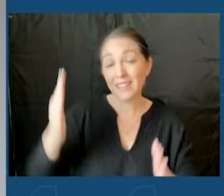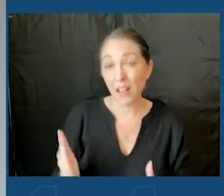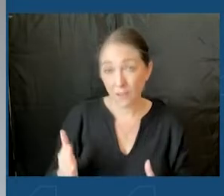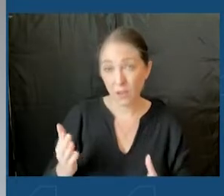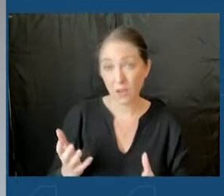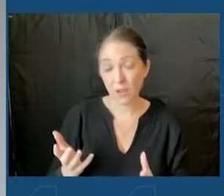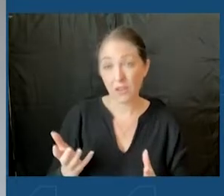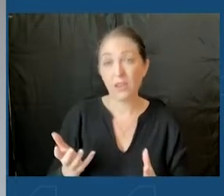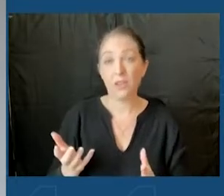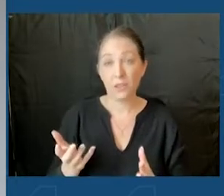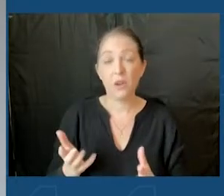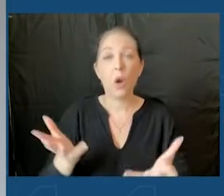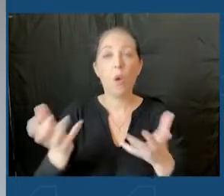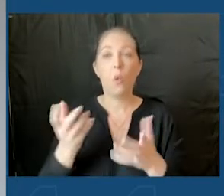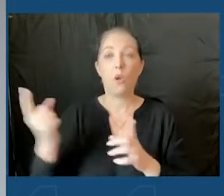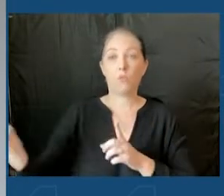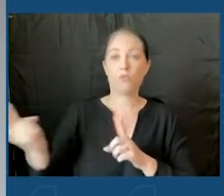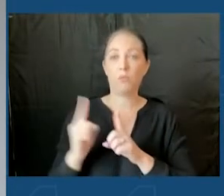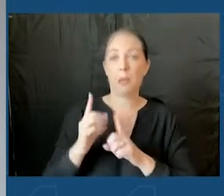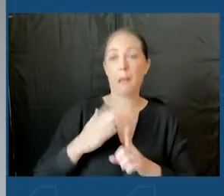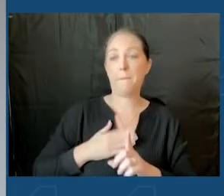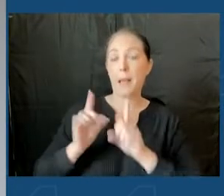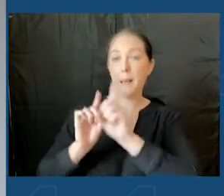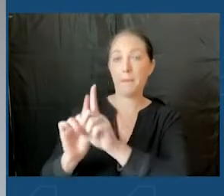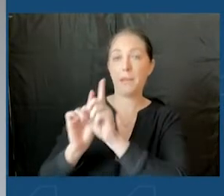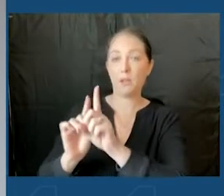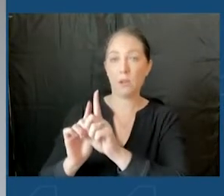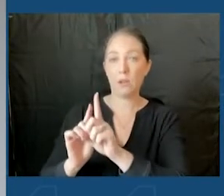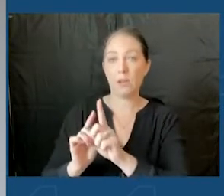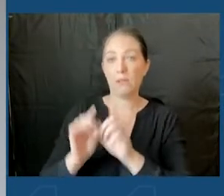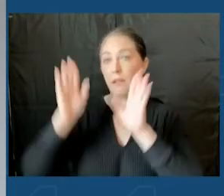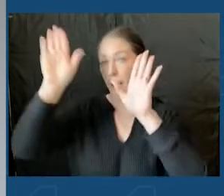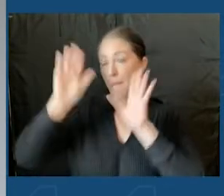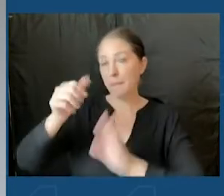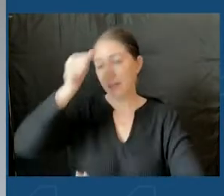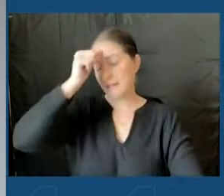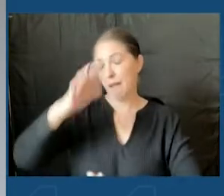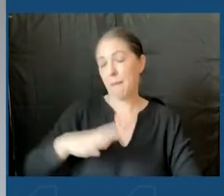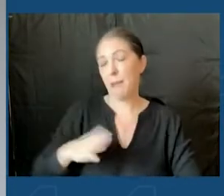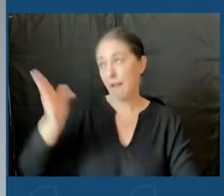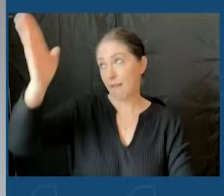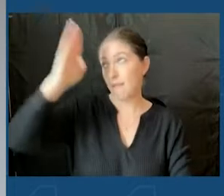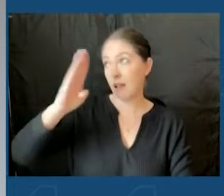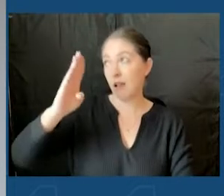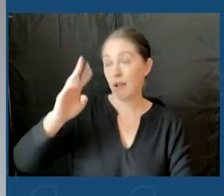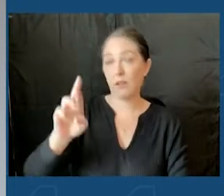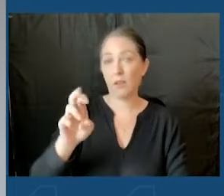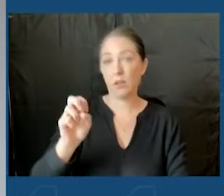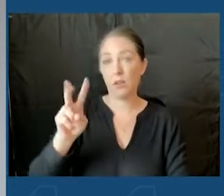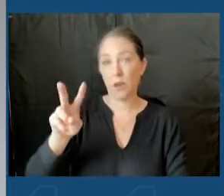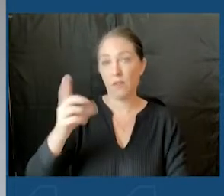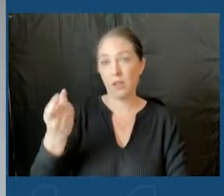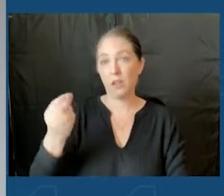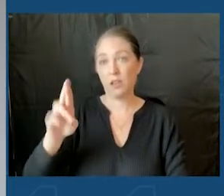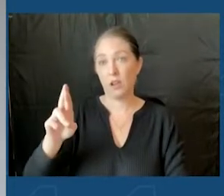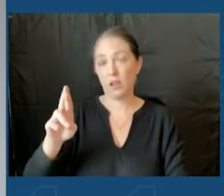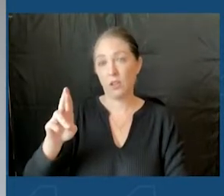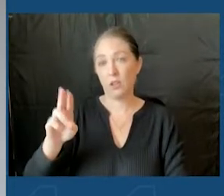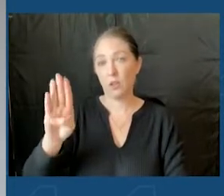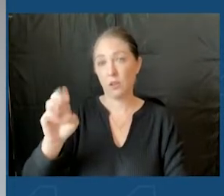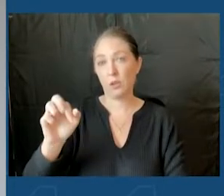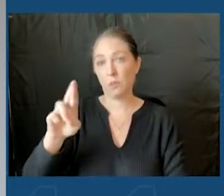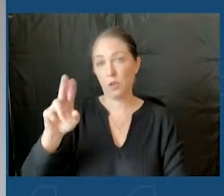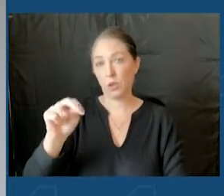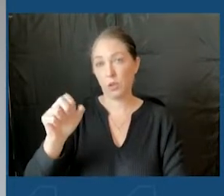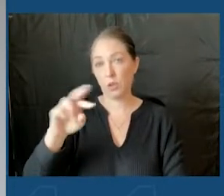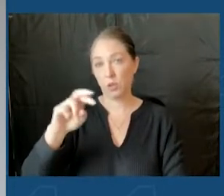to the podium my mentor, an amazing man of God, Reverend Dr. A.R. Bernard of Christian Cultural Center